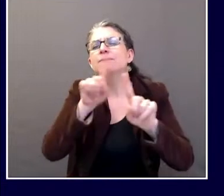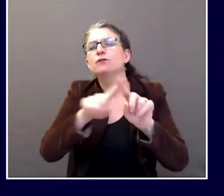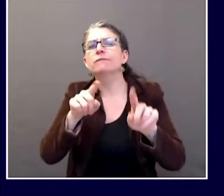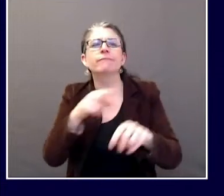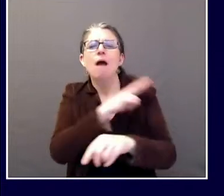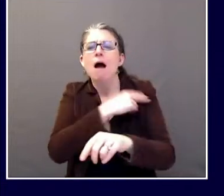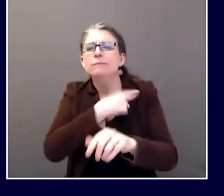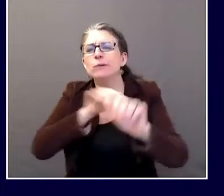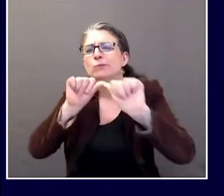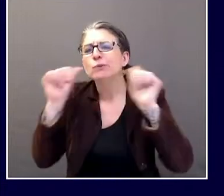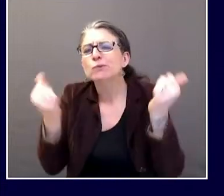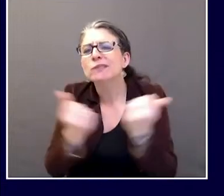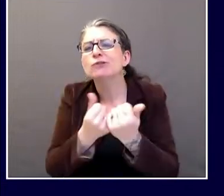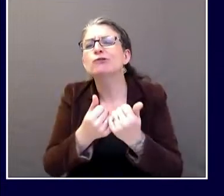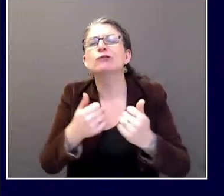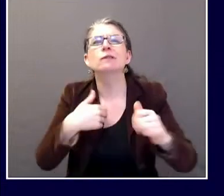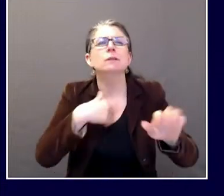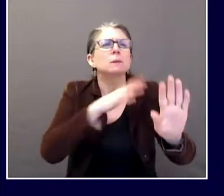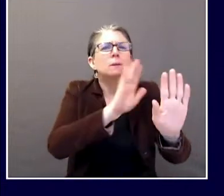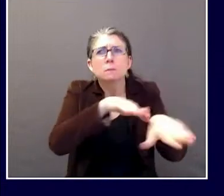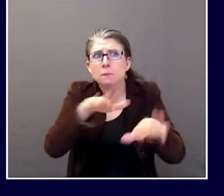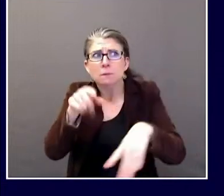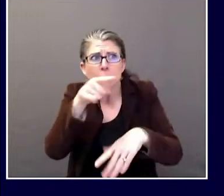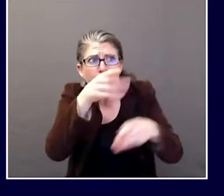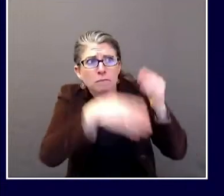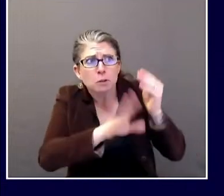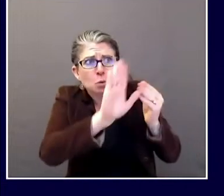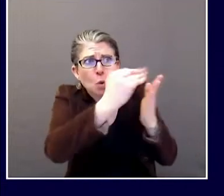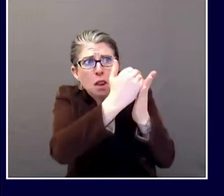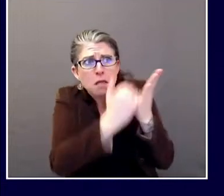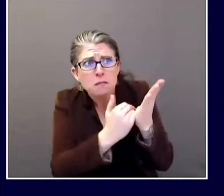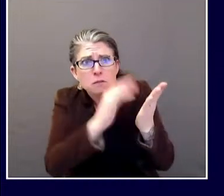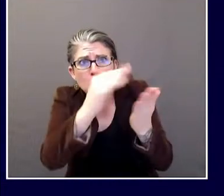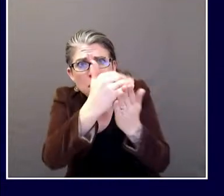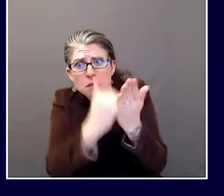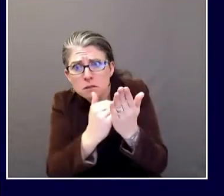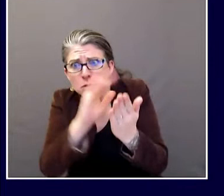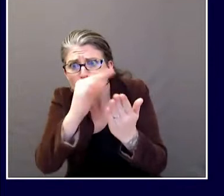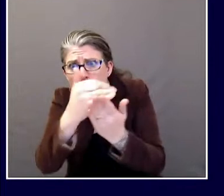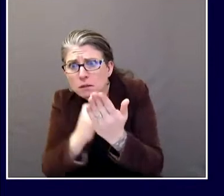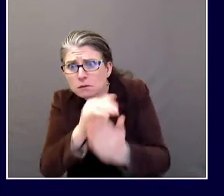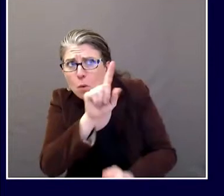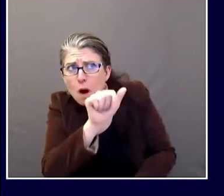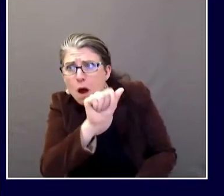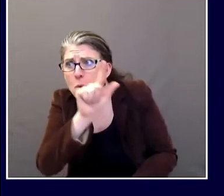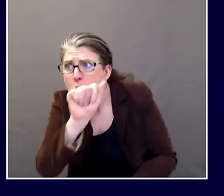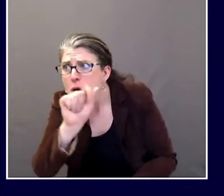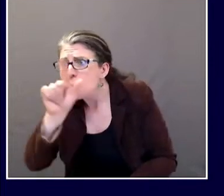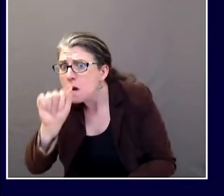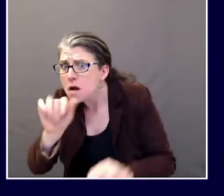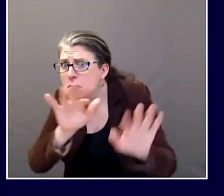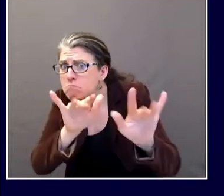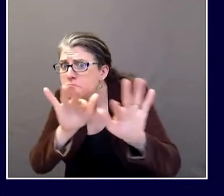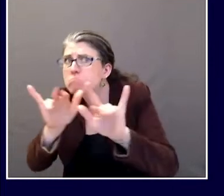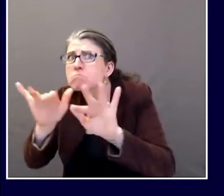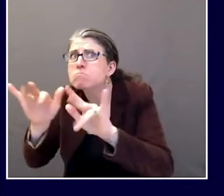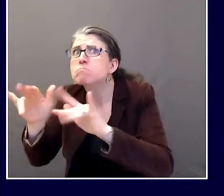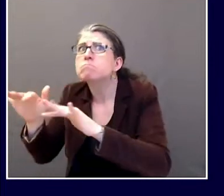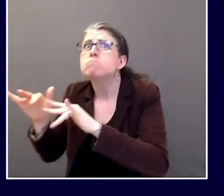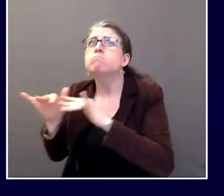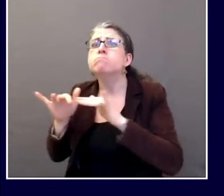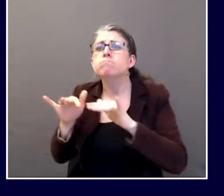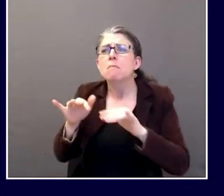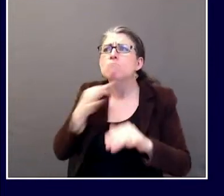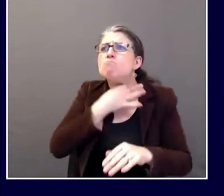they have been hearing in terms from their members about where there are access challenges for clinicians who are